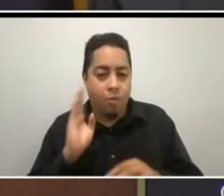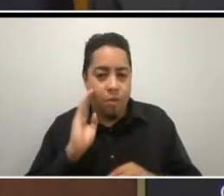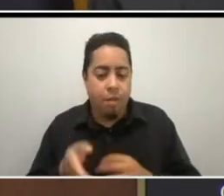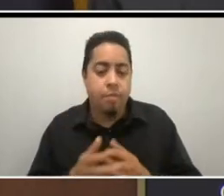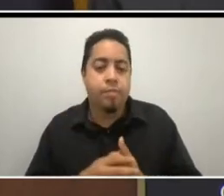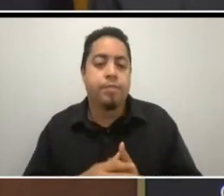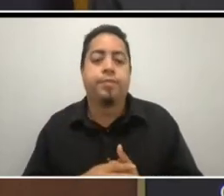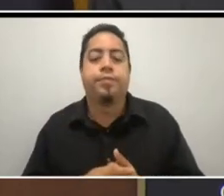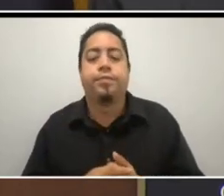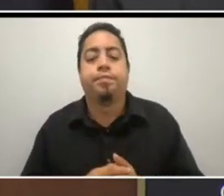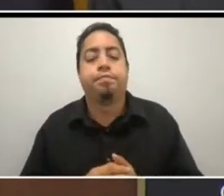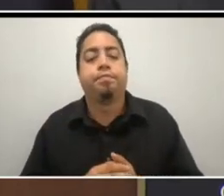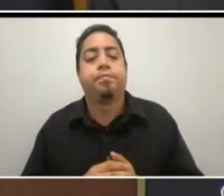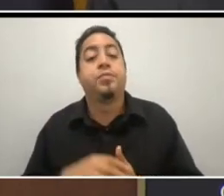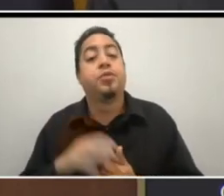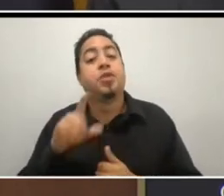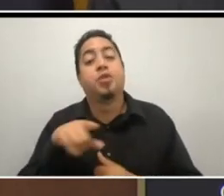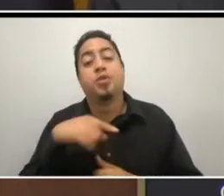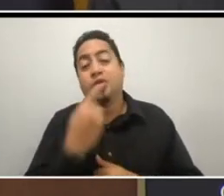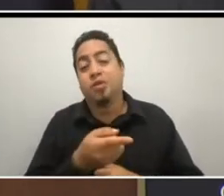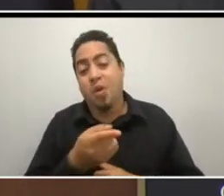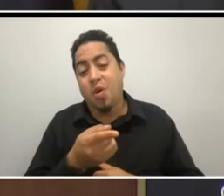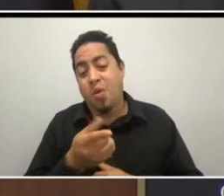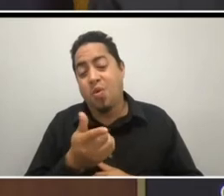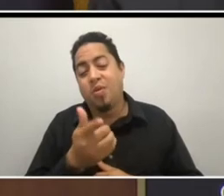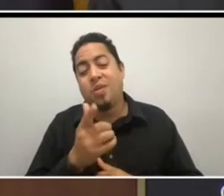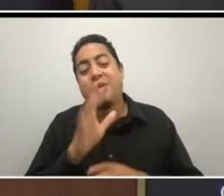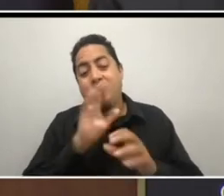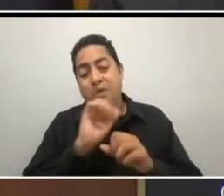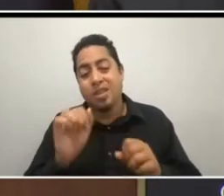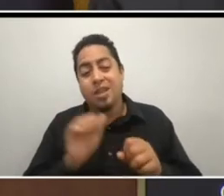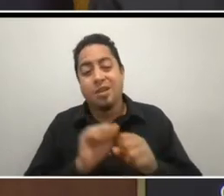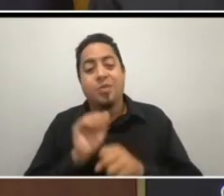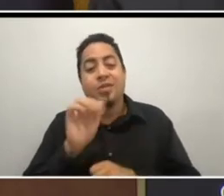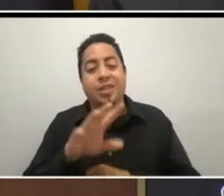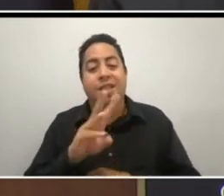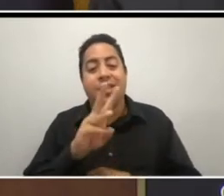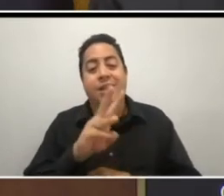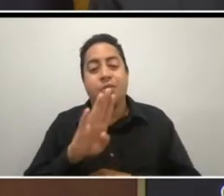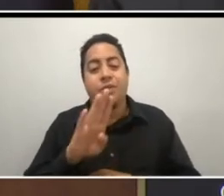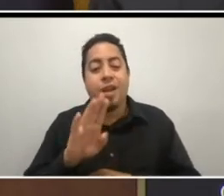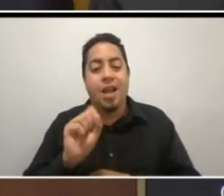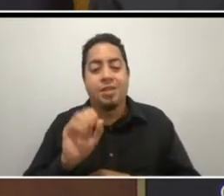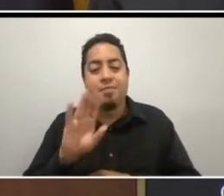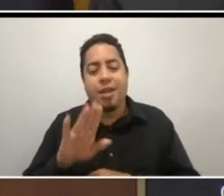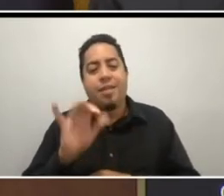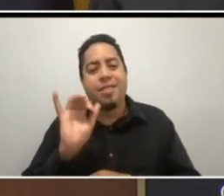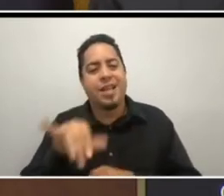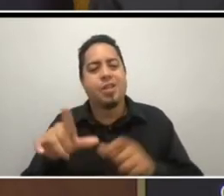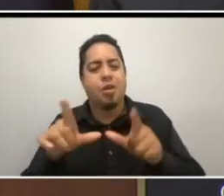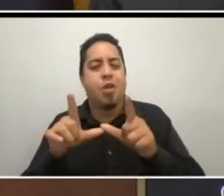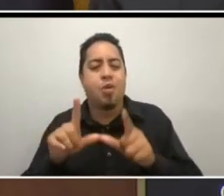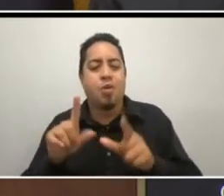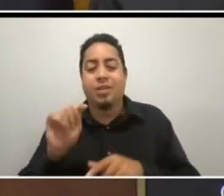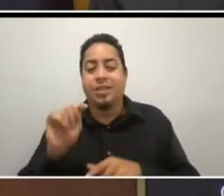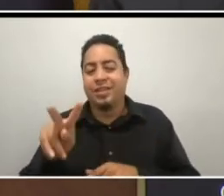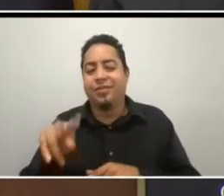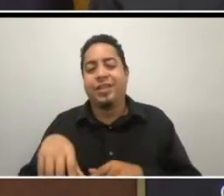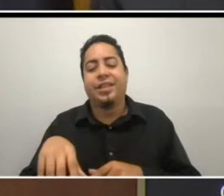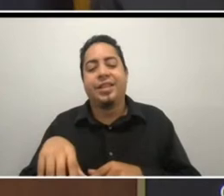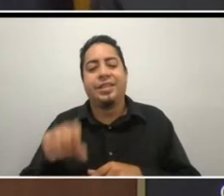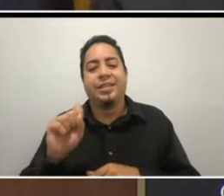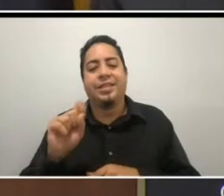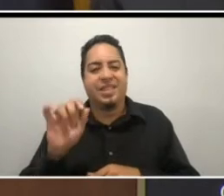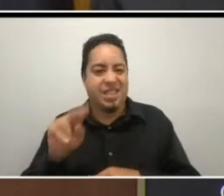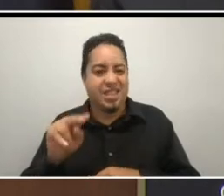You told the president you would send him a link from WSB, which I understand is a local television station that had an unedited video from